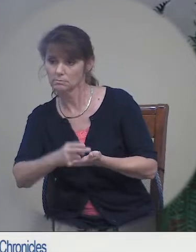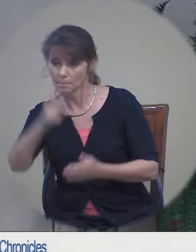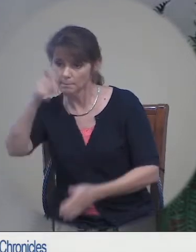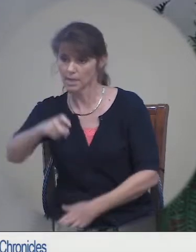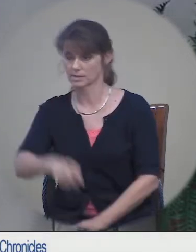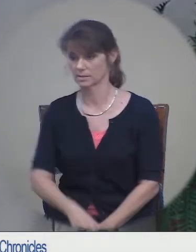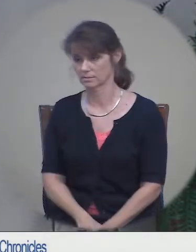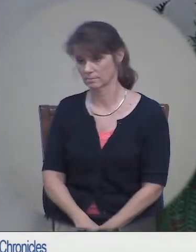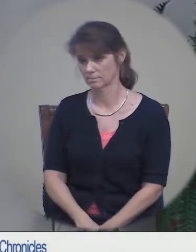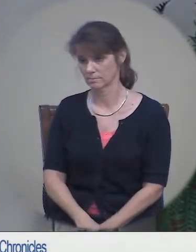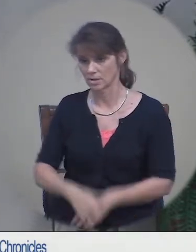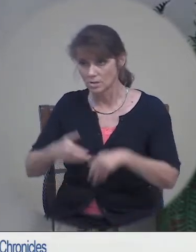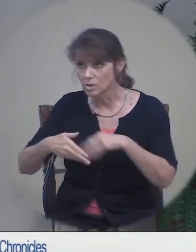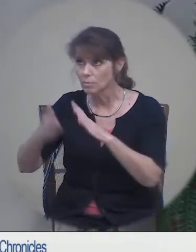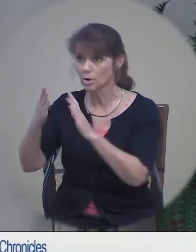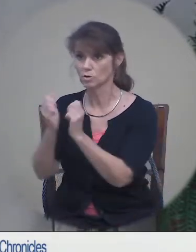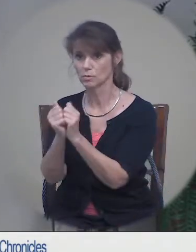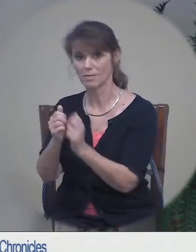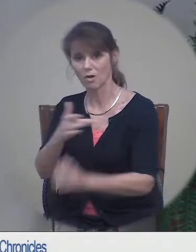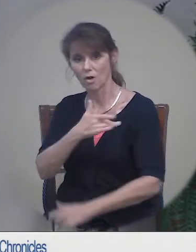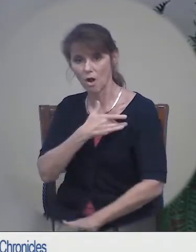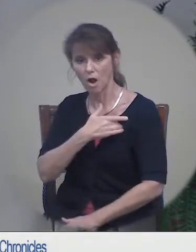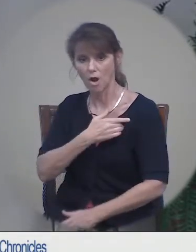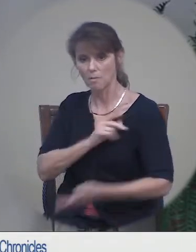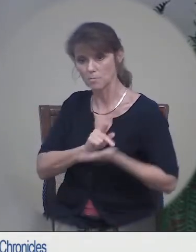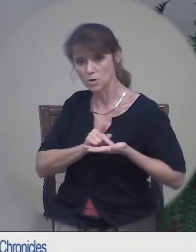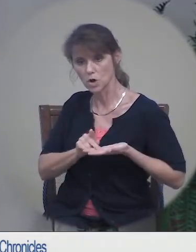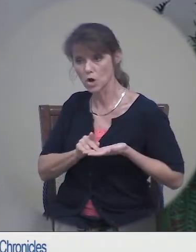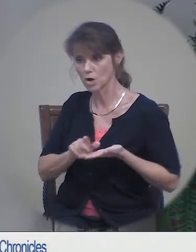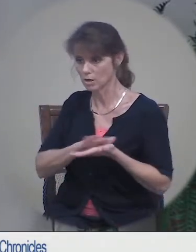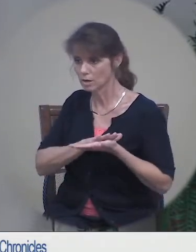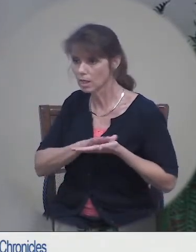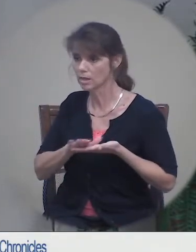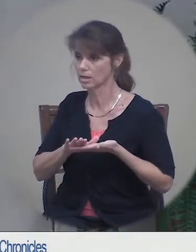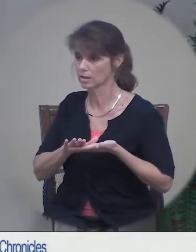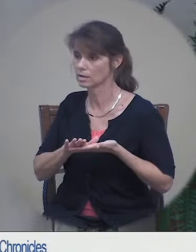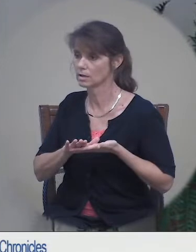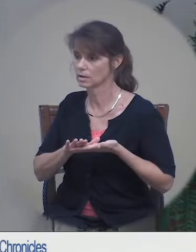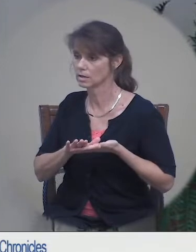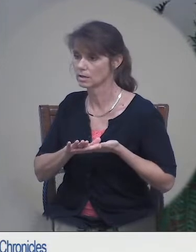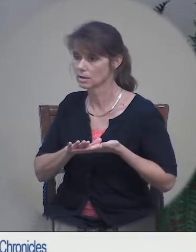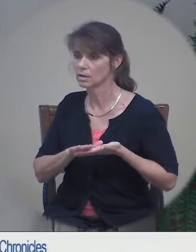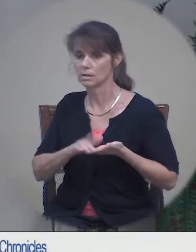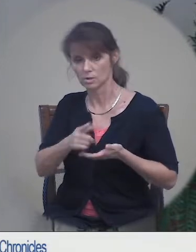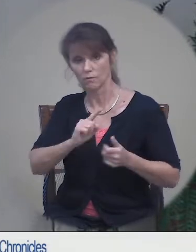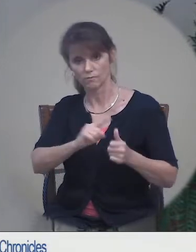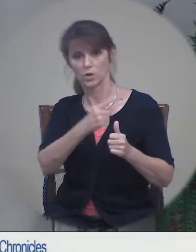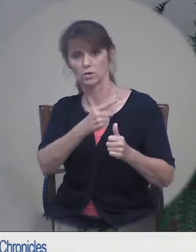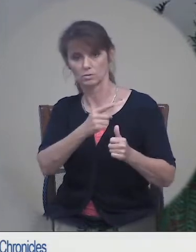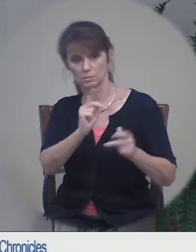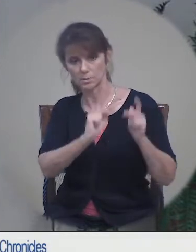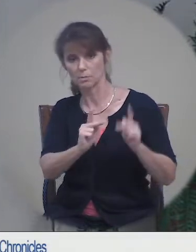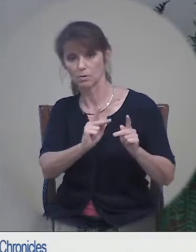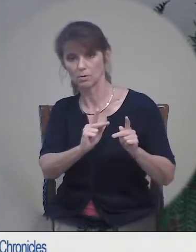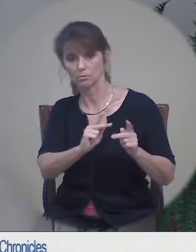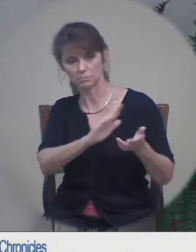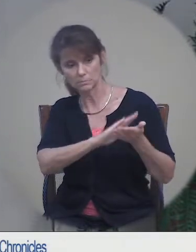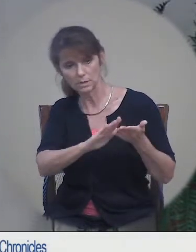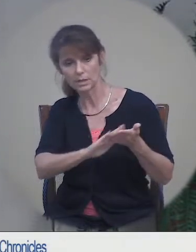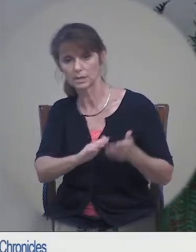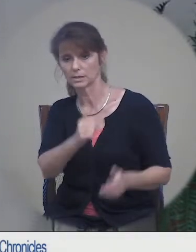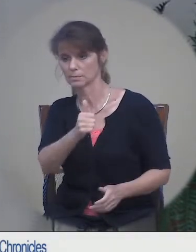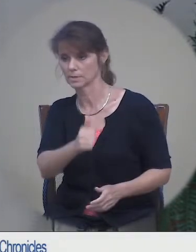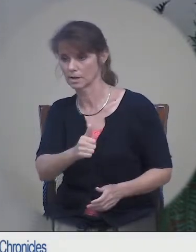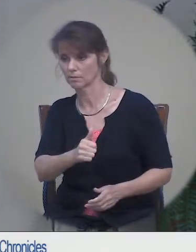and lowly heart, a heart that's pure and clean. And so they set about cleansing themselves first.